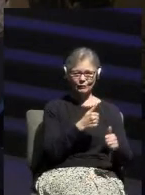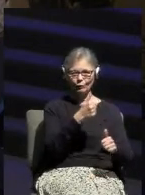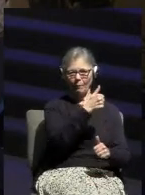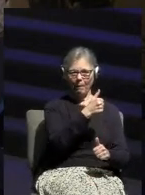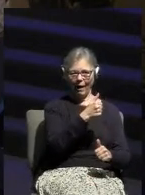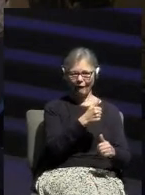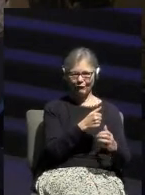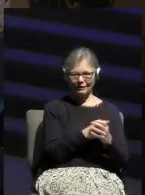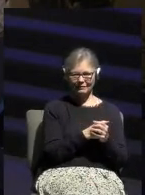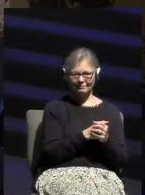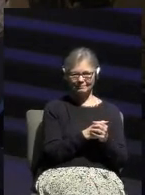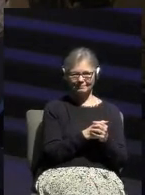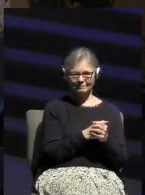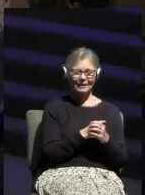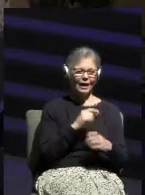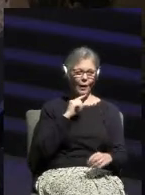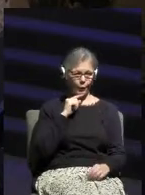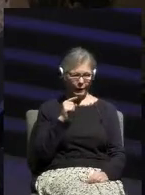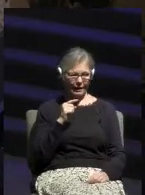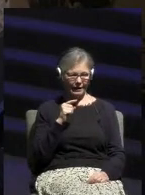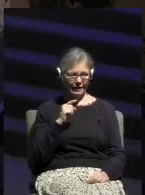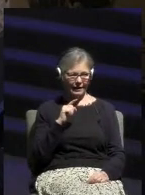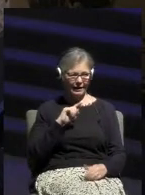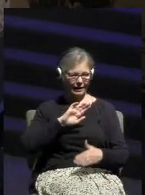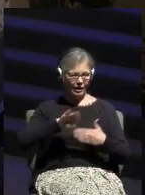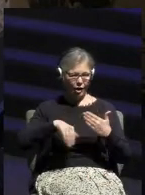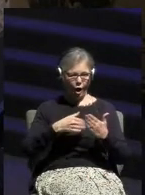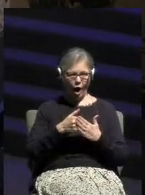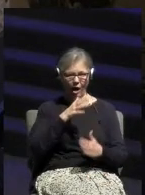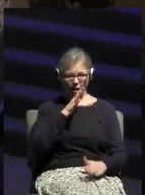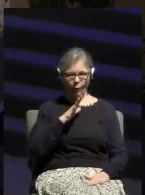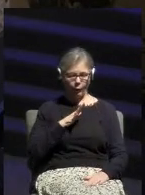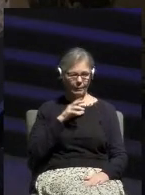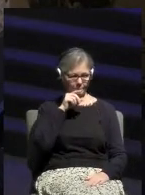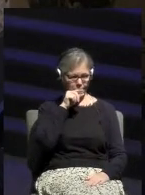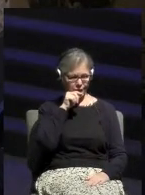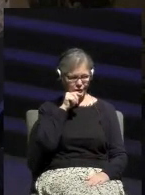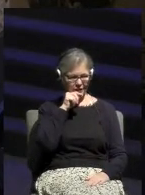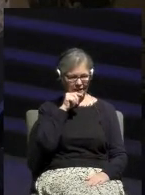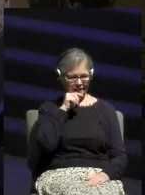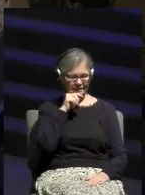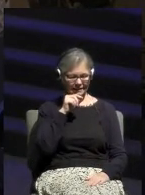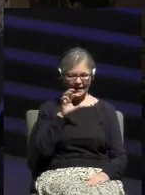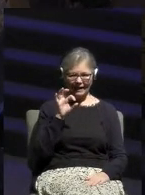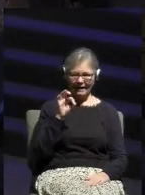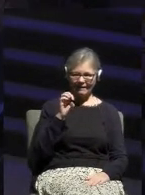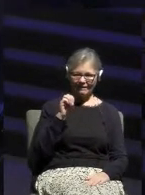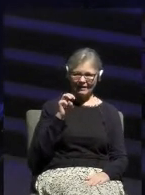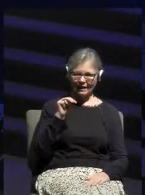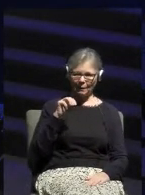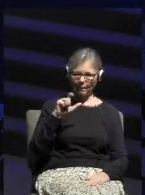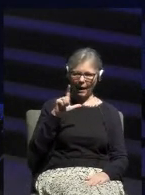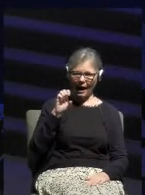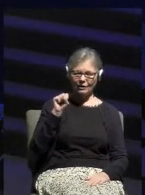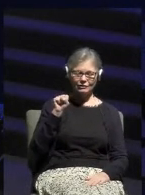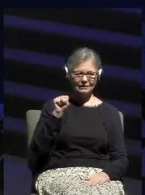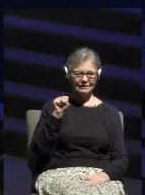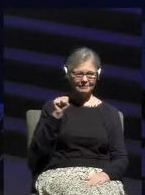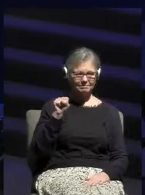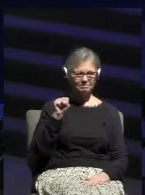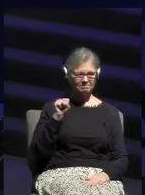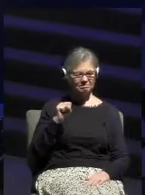It rises above. They're all hens, right? We have no males. We have all females. And